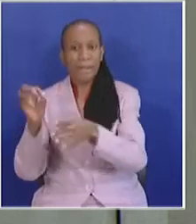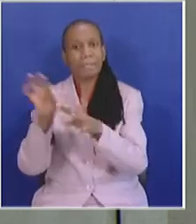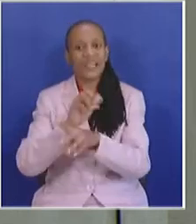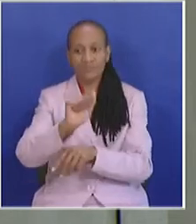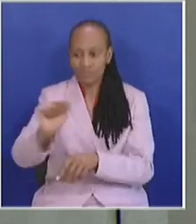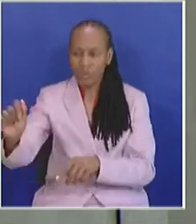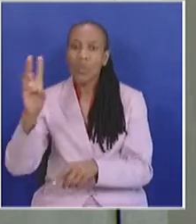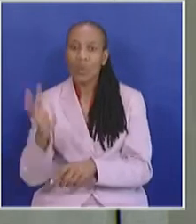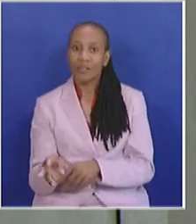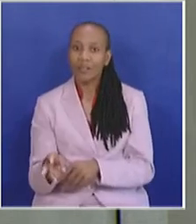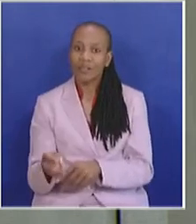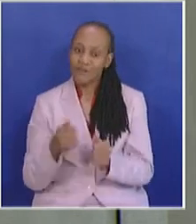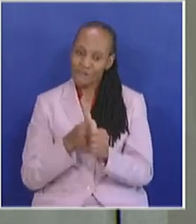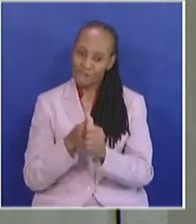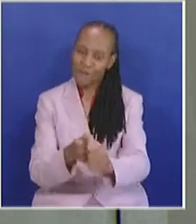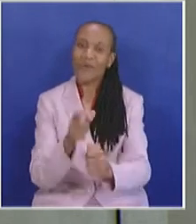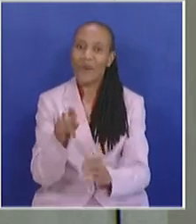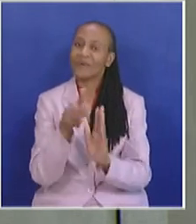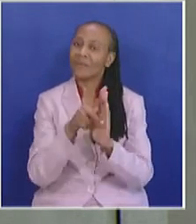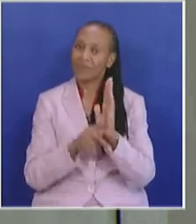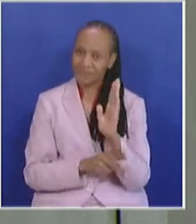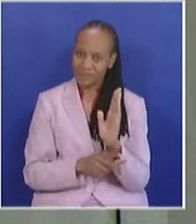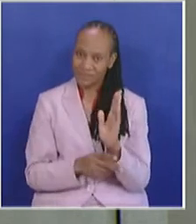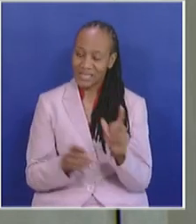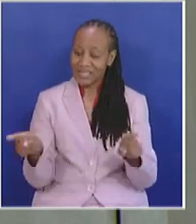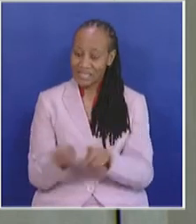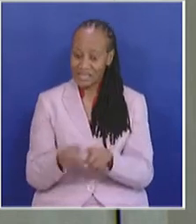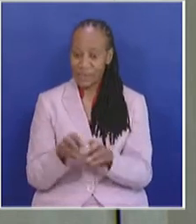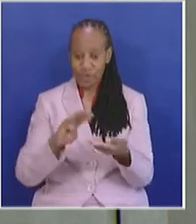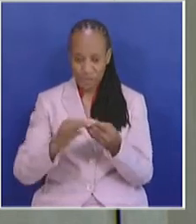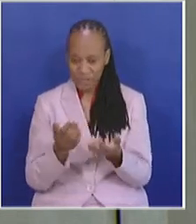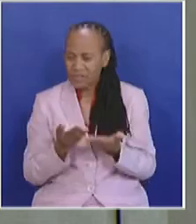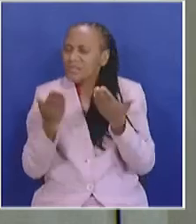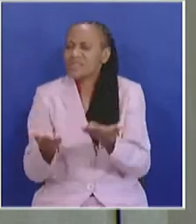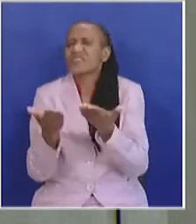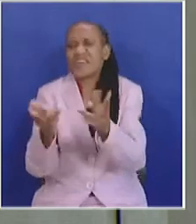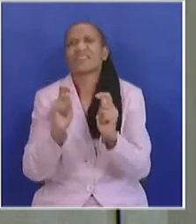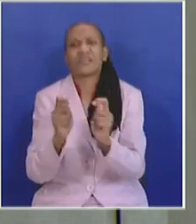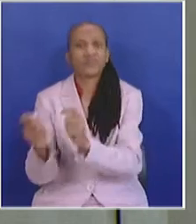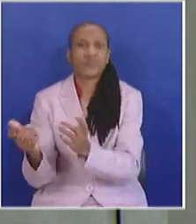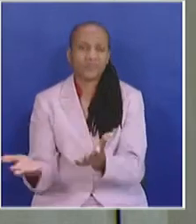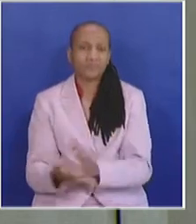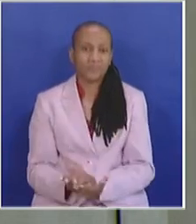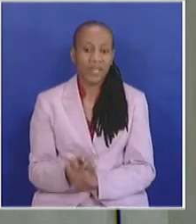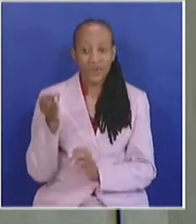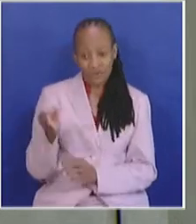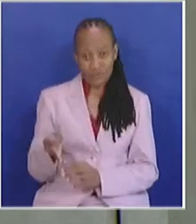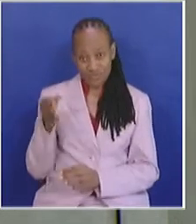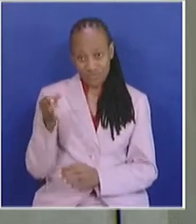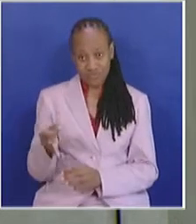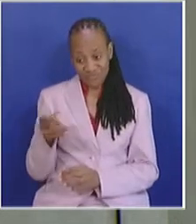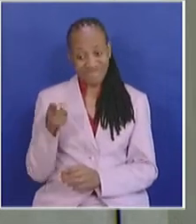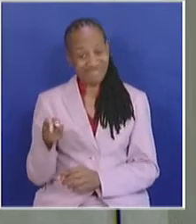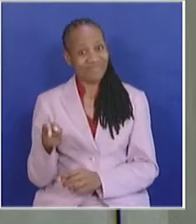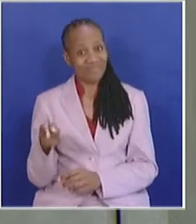realize the objectives of this policy and also bring better services to our communities. The passenger rail also continues